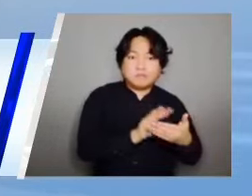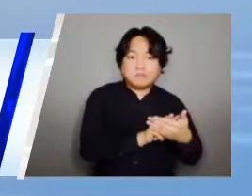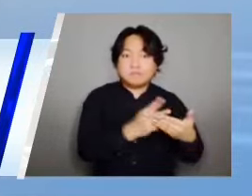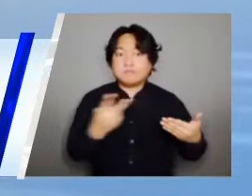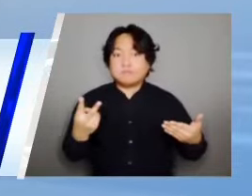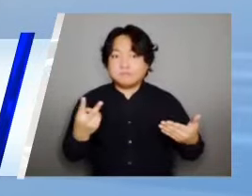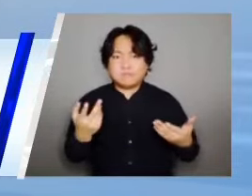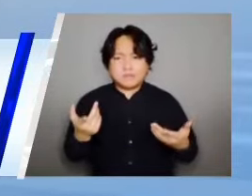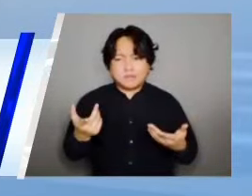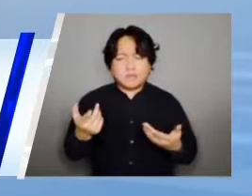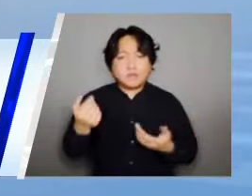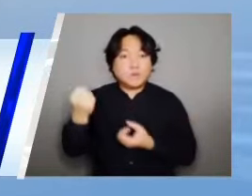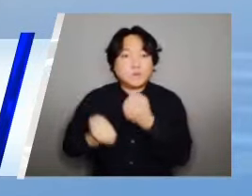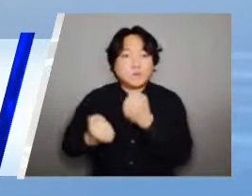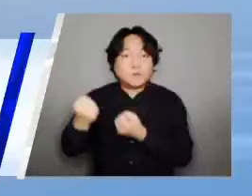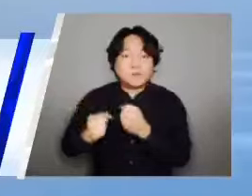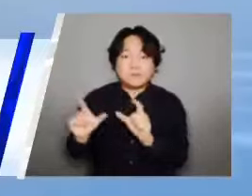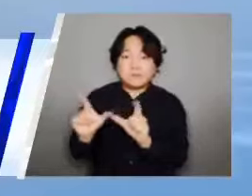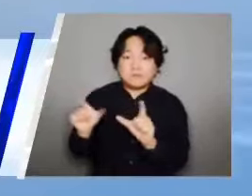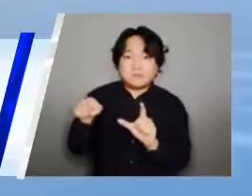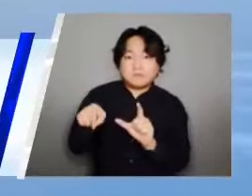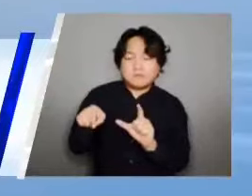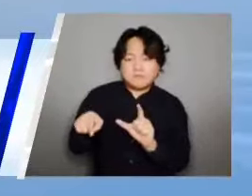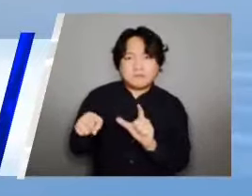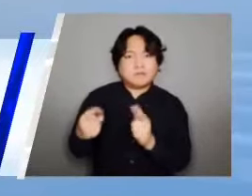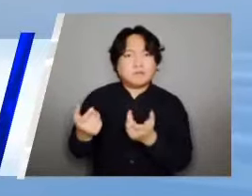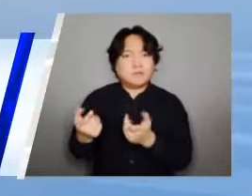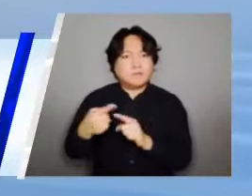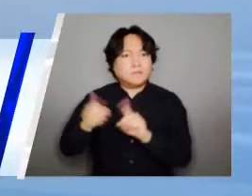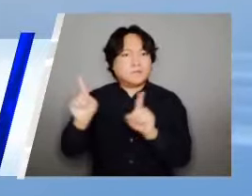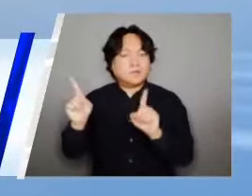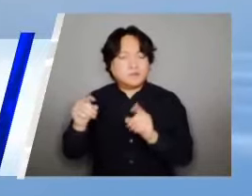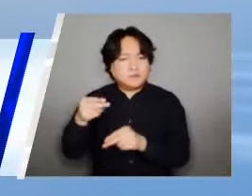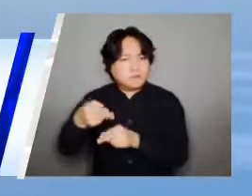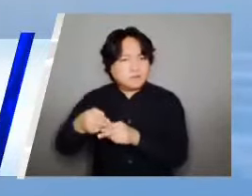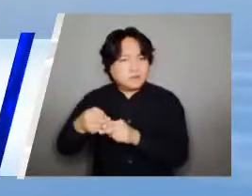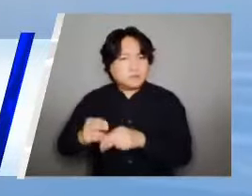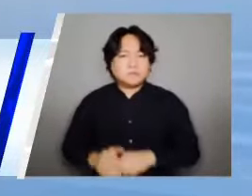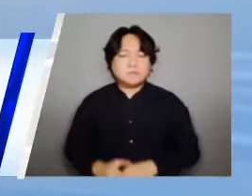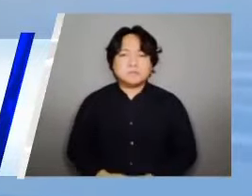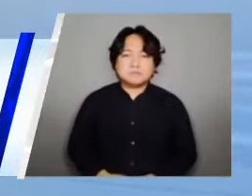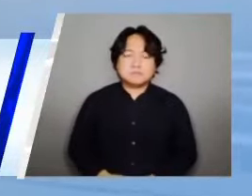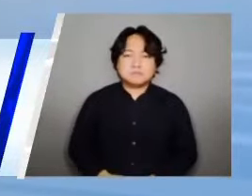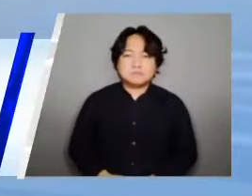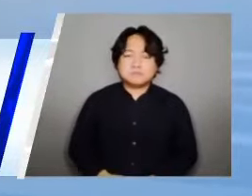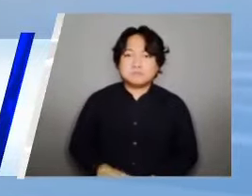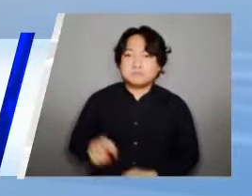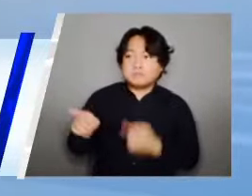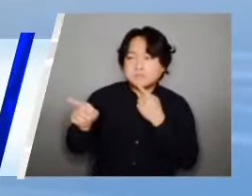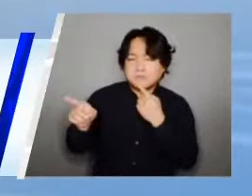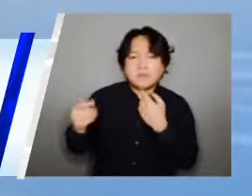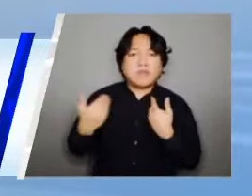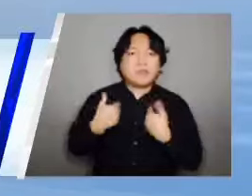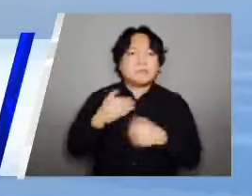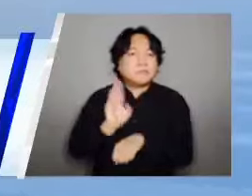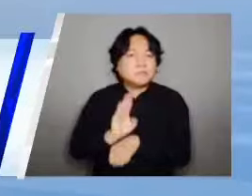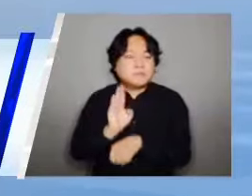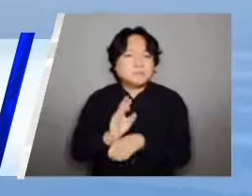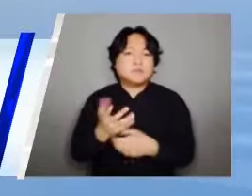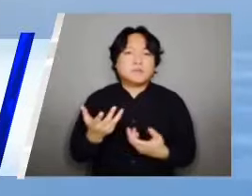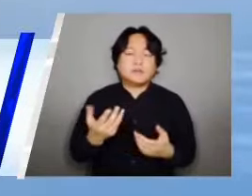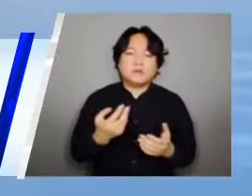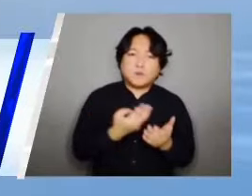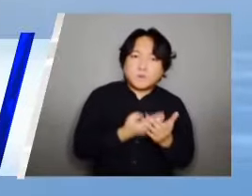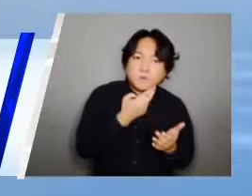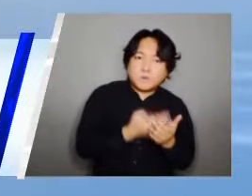license te at God permit sabi niyang may mga negosyo sa sa bigas bakal at Gul right